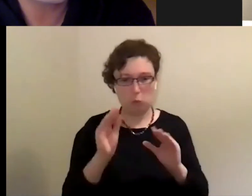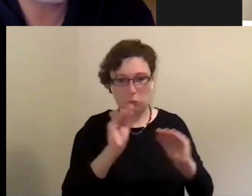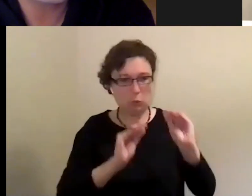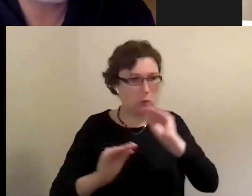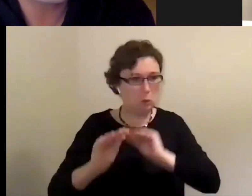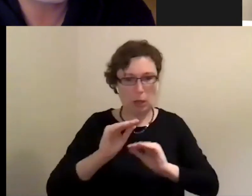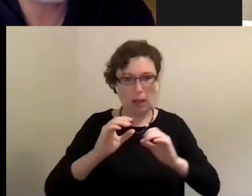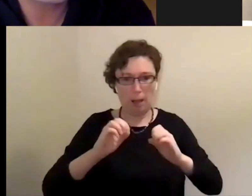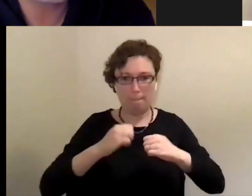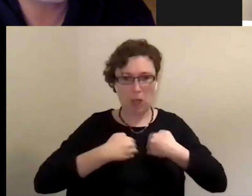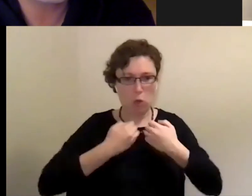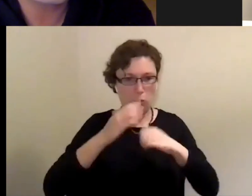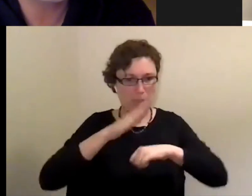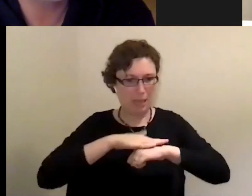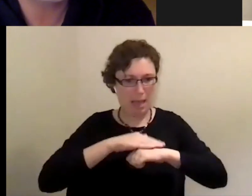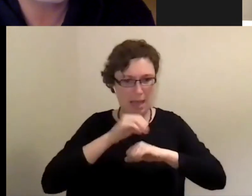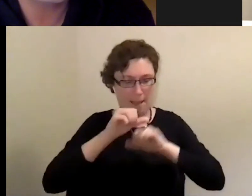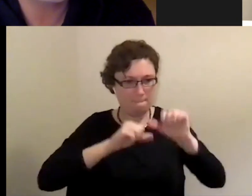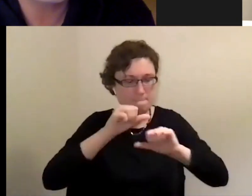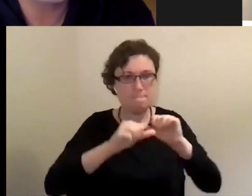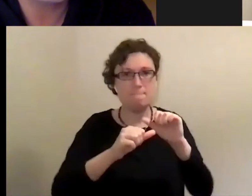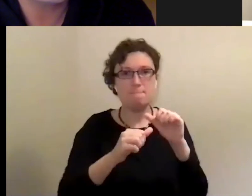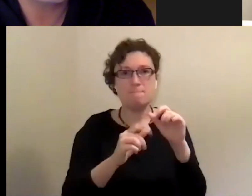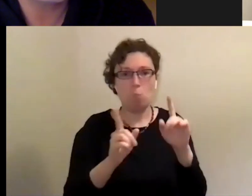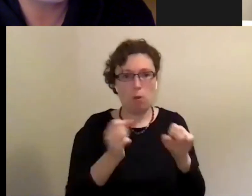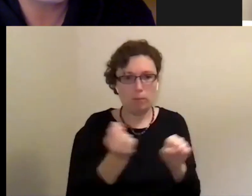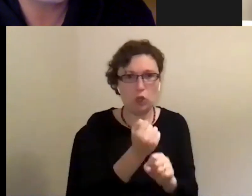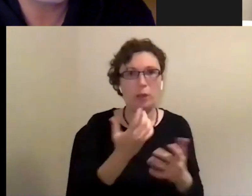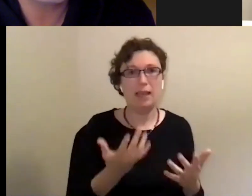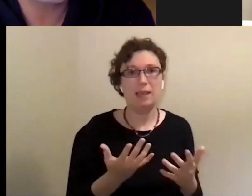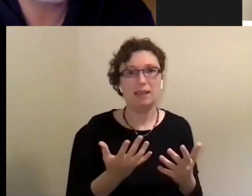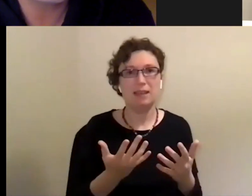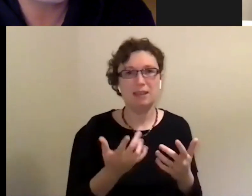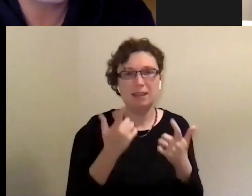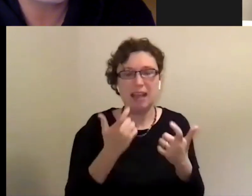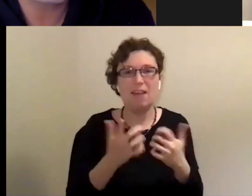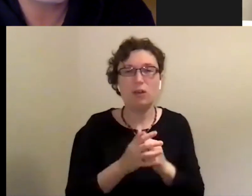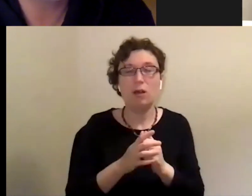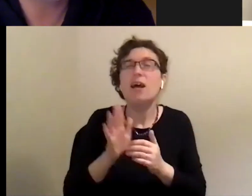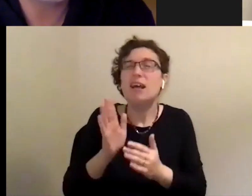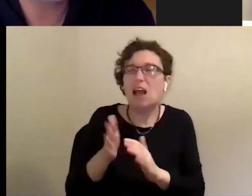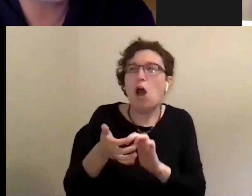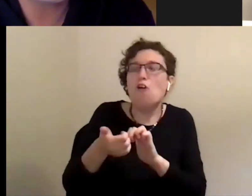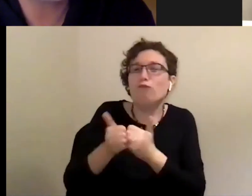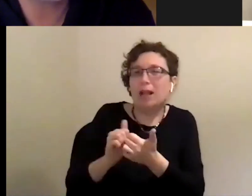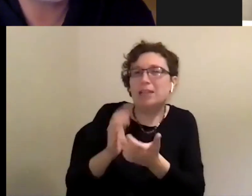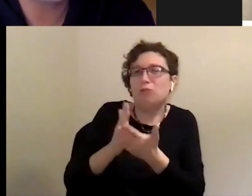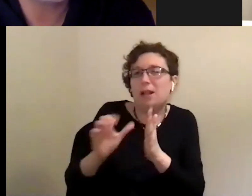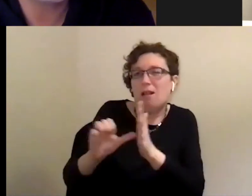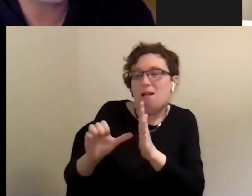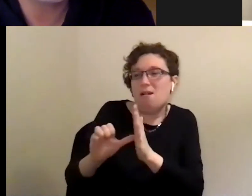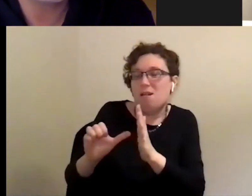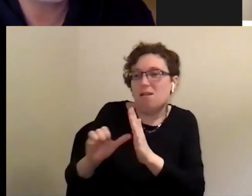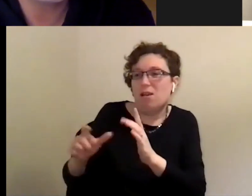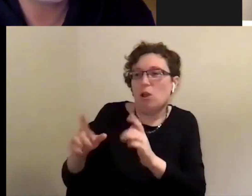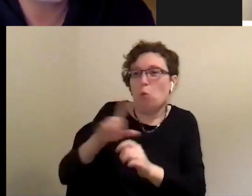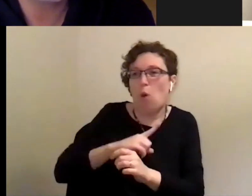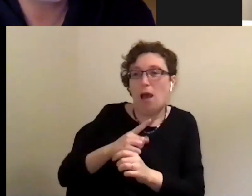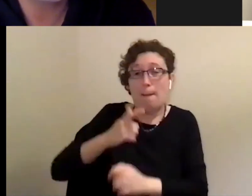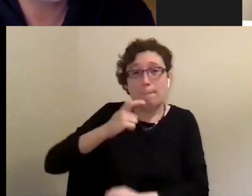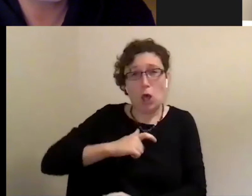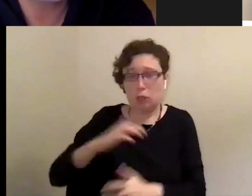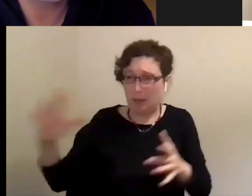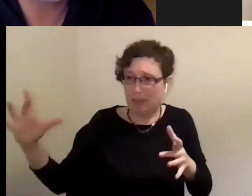state, because if you're trying to, when it's friendships as well, there's the personal attachment. So you would devote yourself